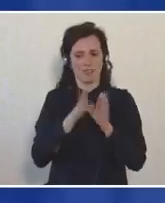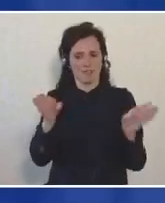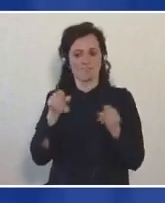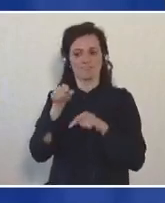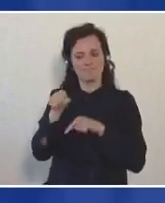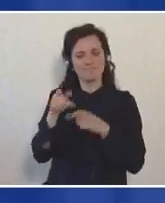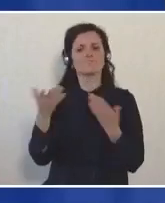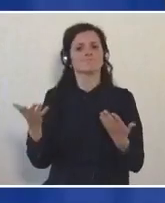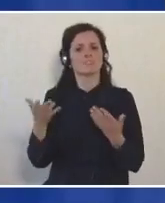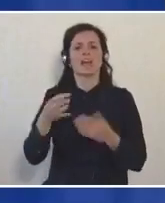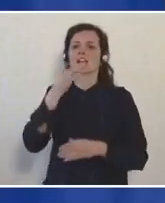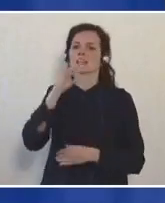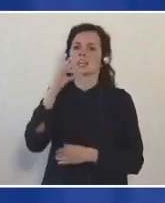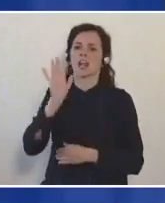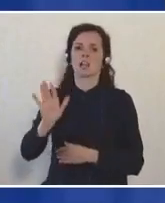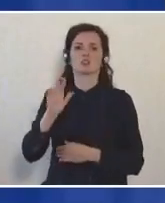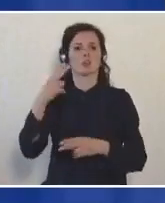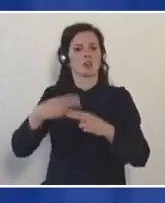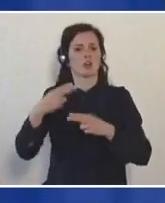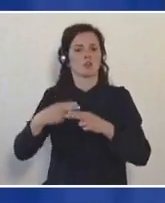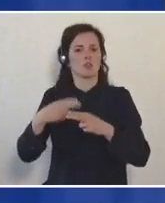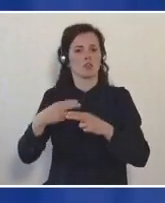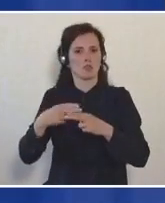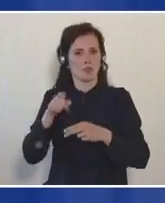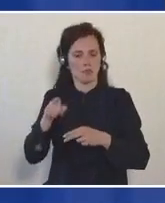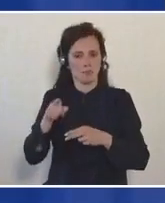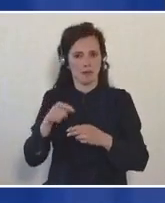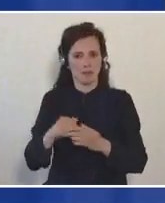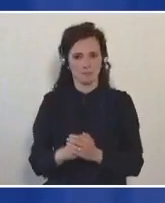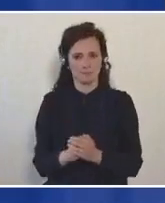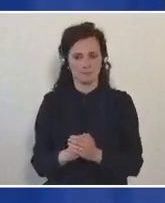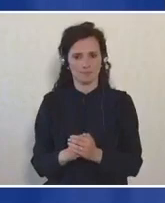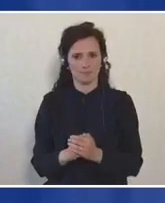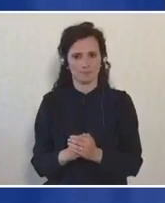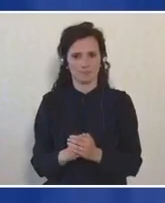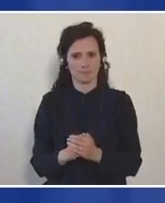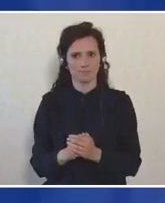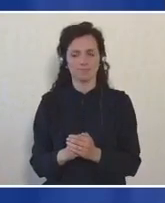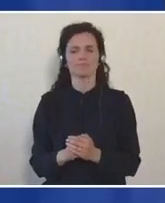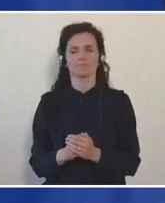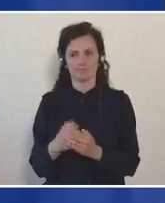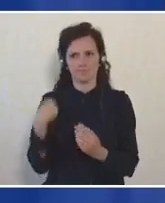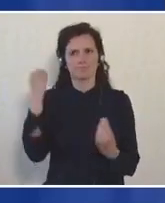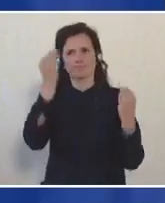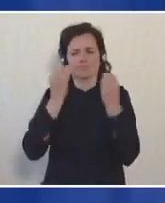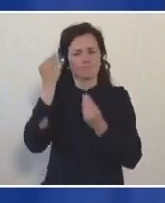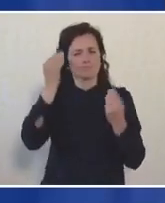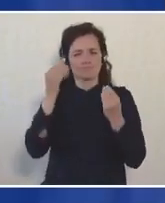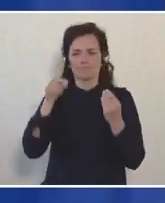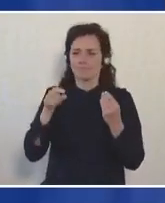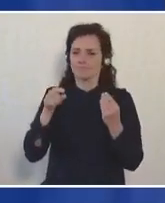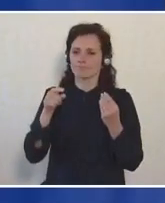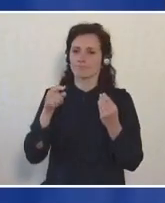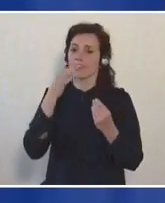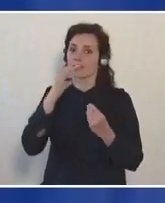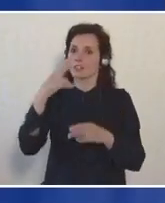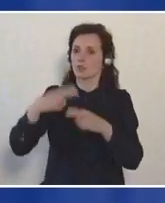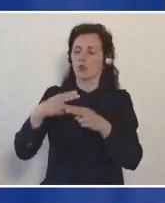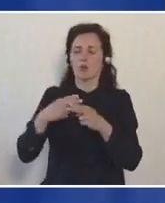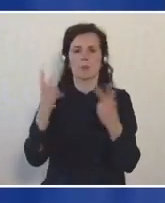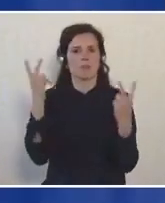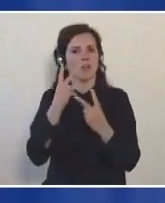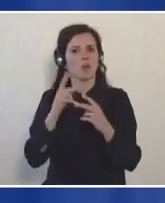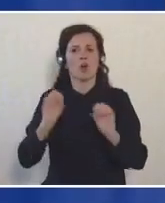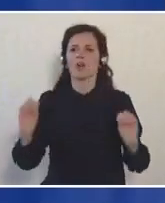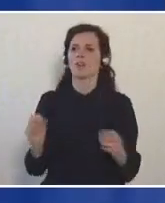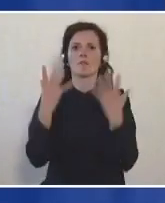is groundbreaking and really historical because you have for the very first time the G20. That